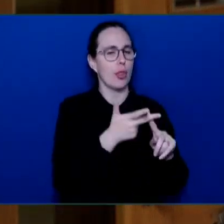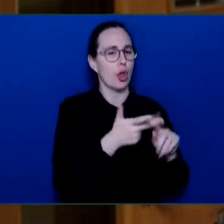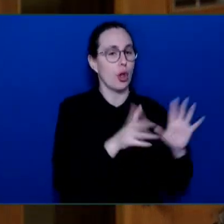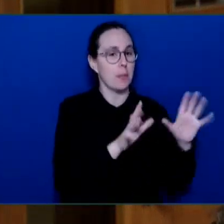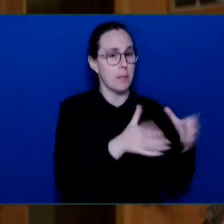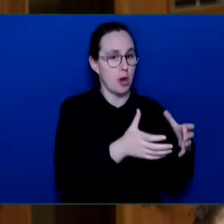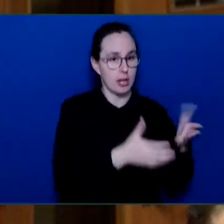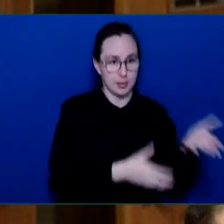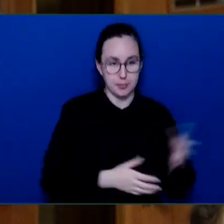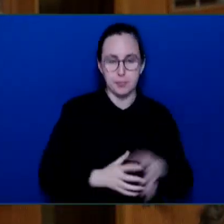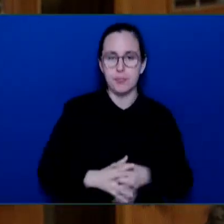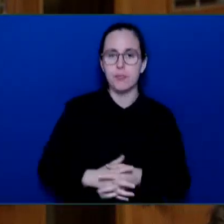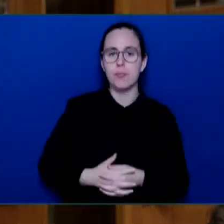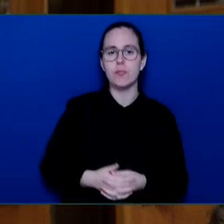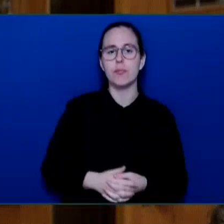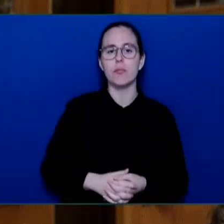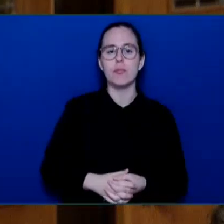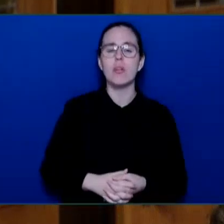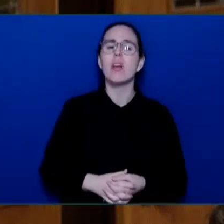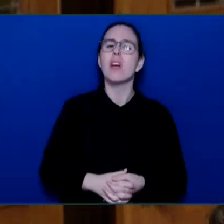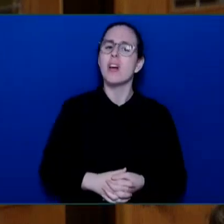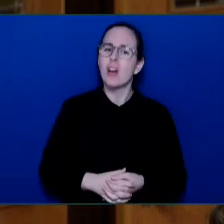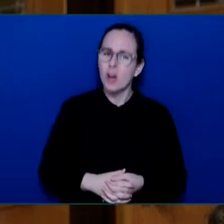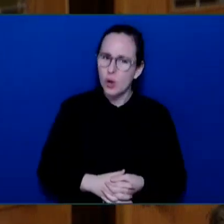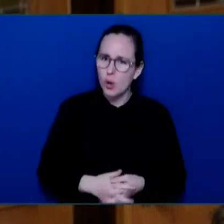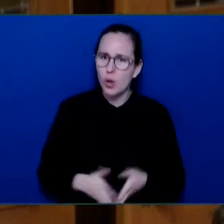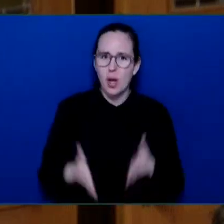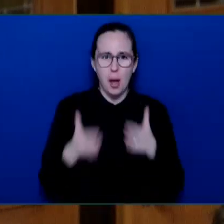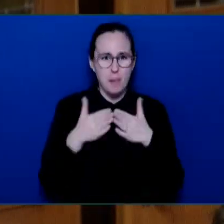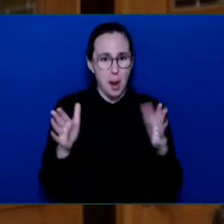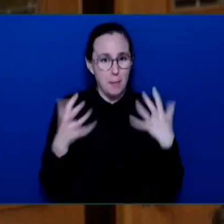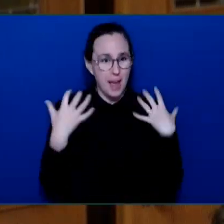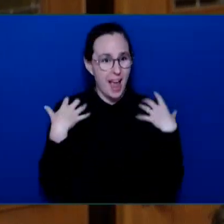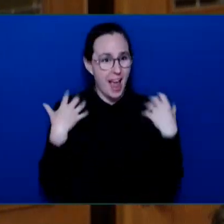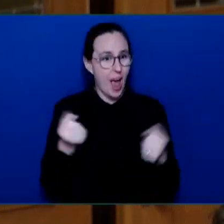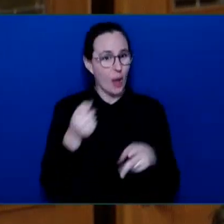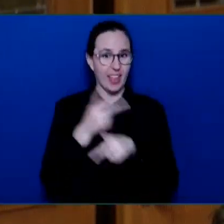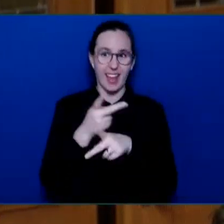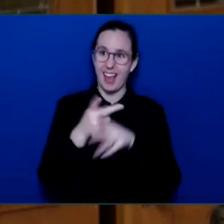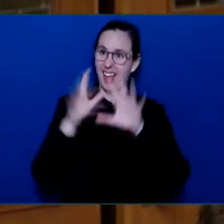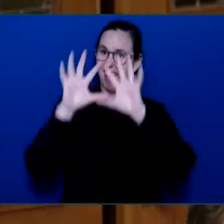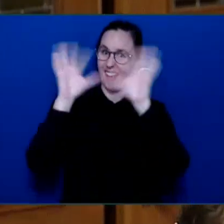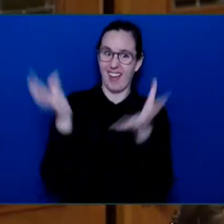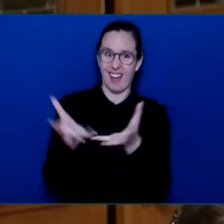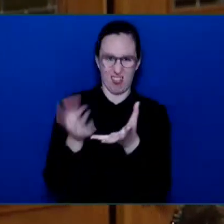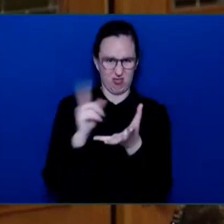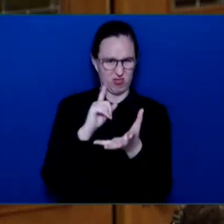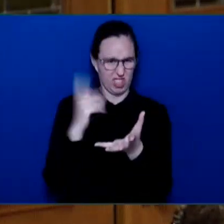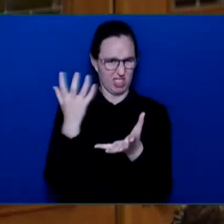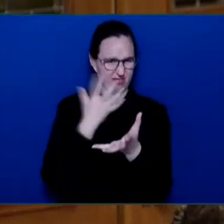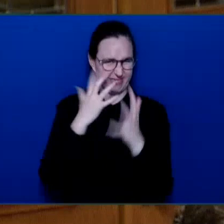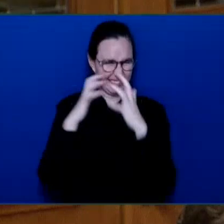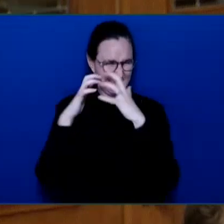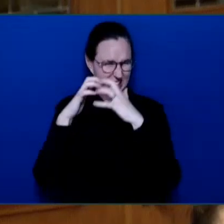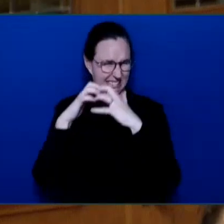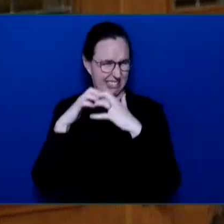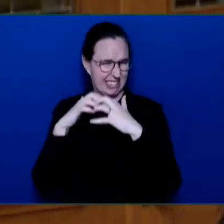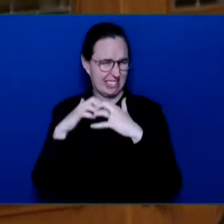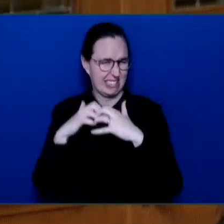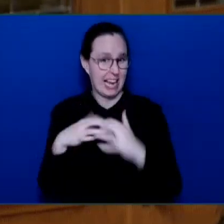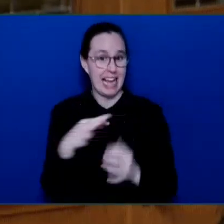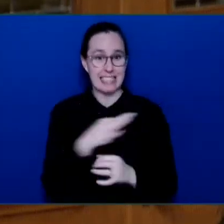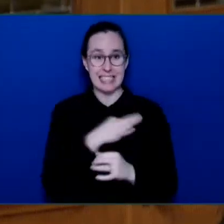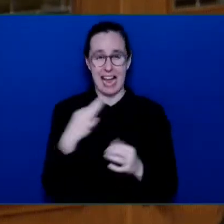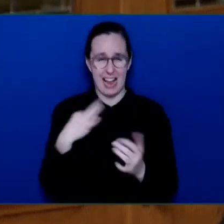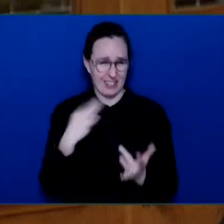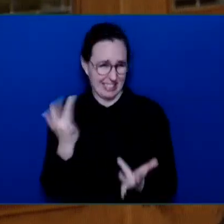shortages have forced ERs across the province to close, primarily due to nursing shortages. Burnout, staff shortages,